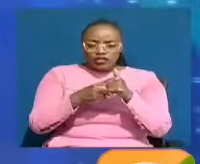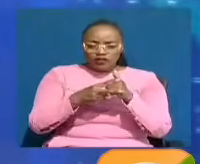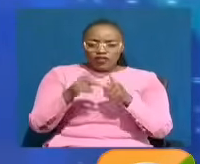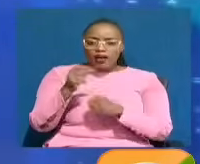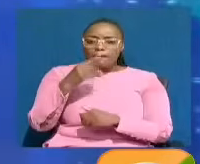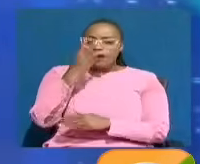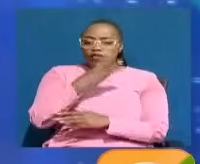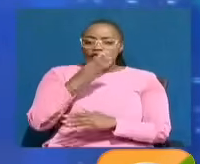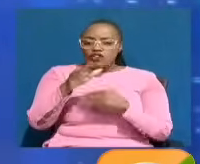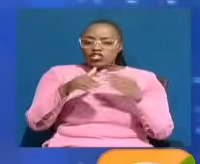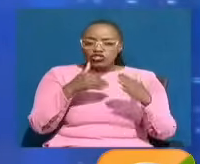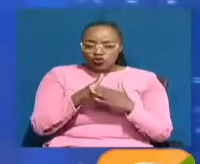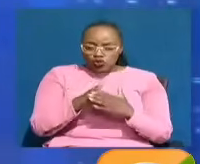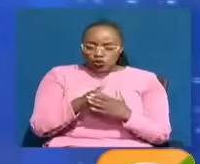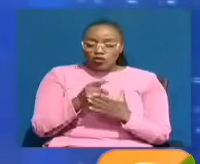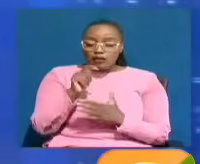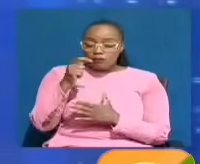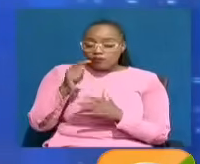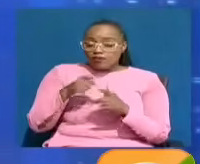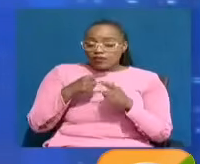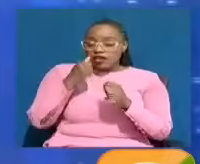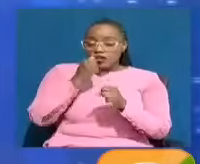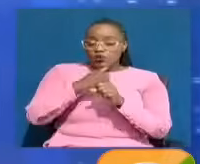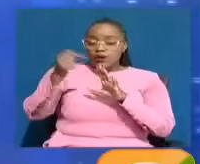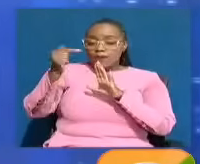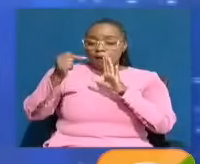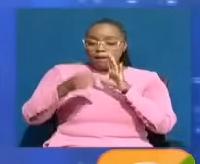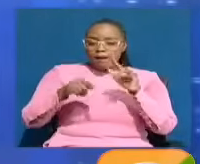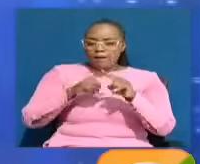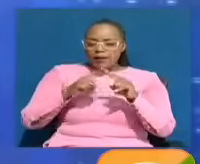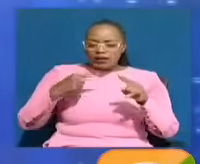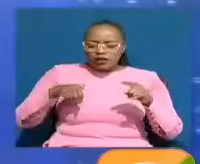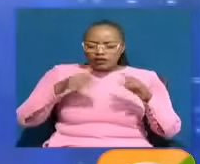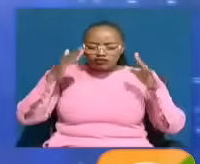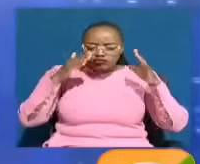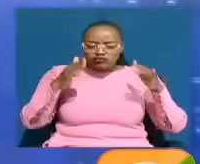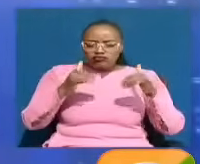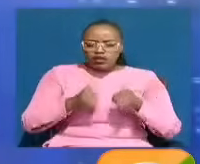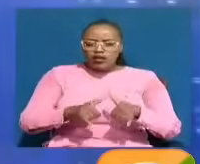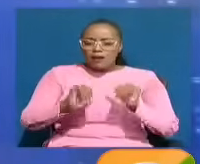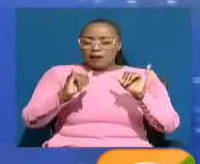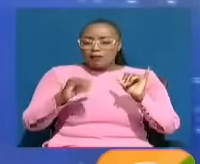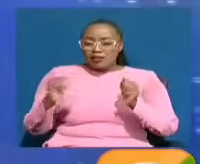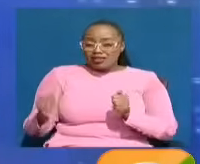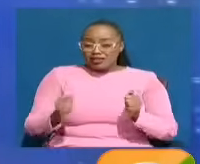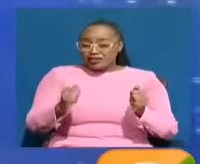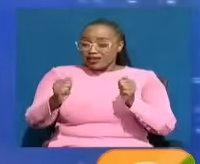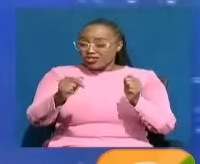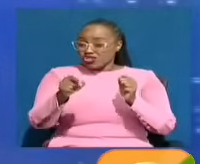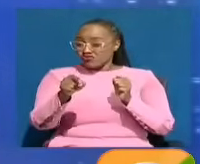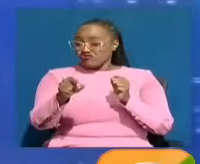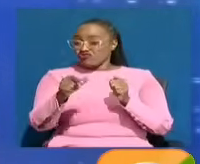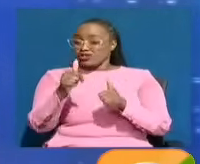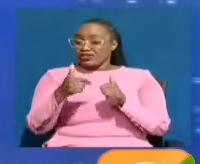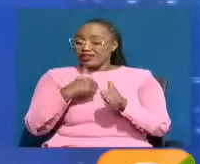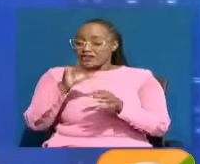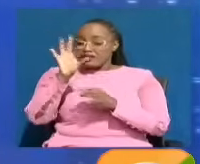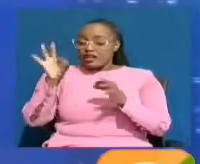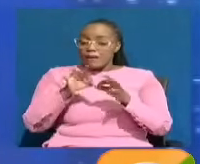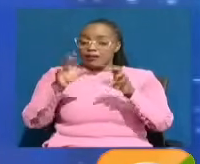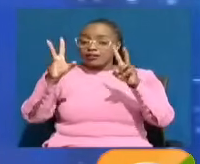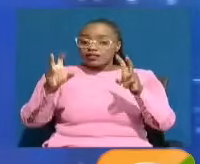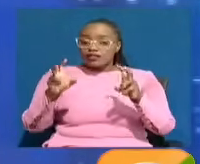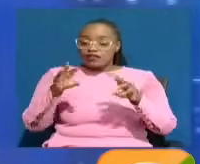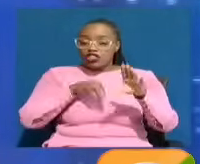to all the principals, to both the principals. But if you look at the implementation strategy, and especially where certain issues, for example, it